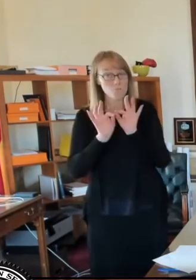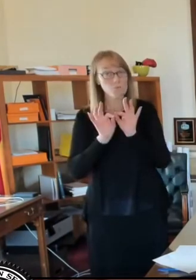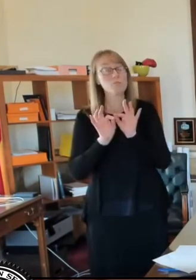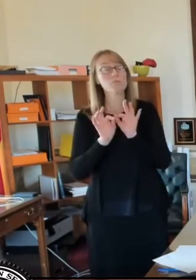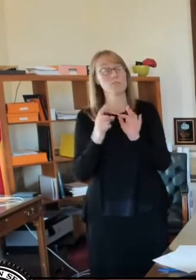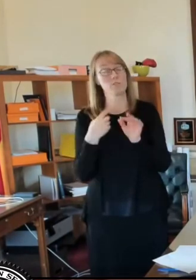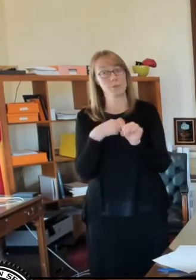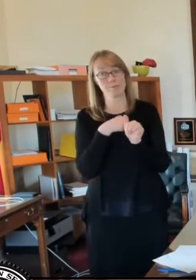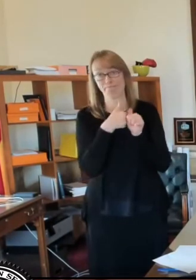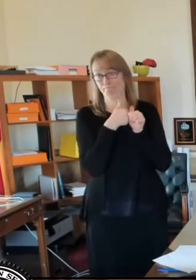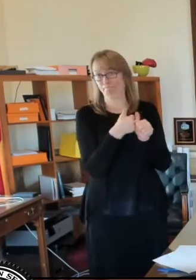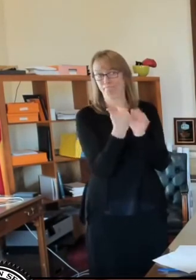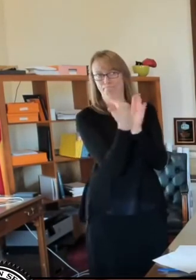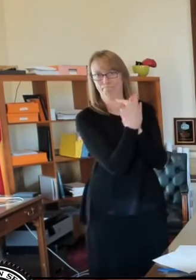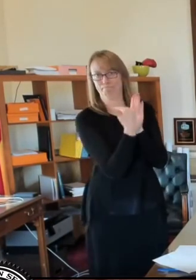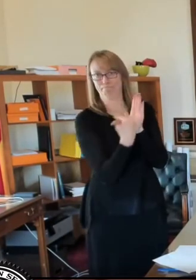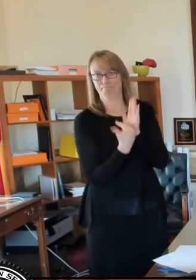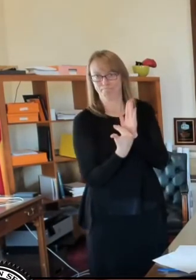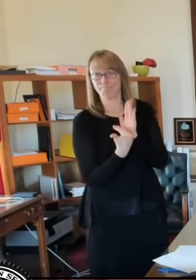mitigation.